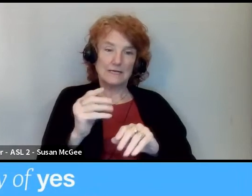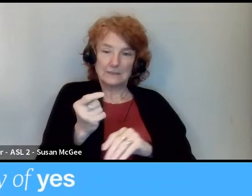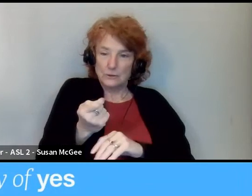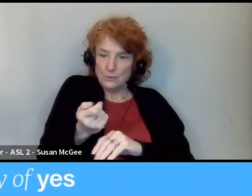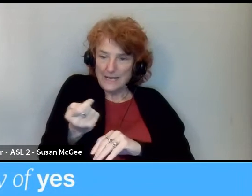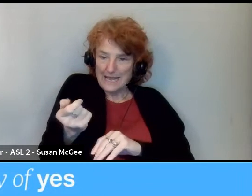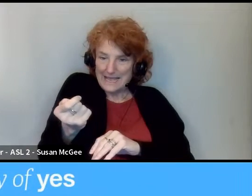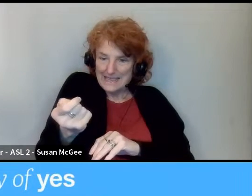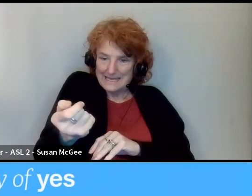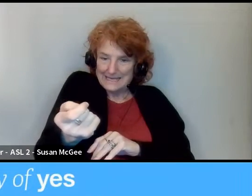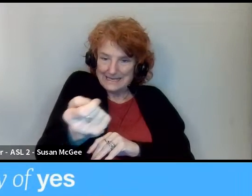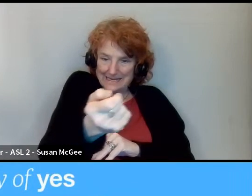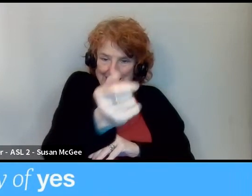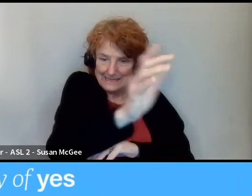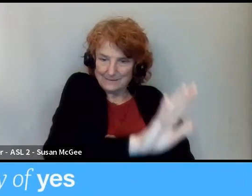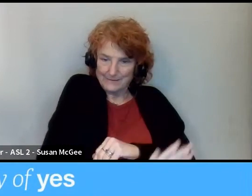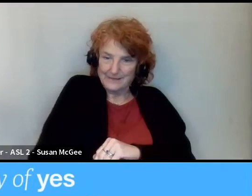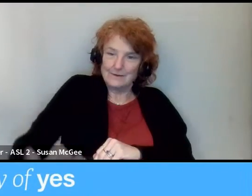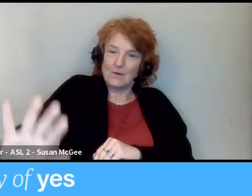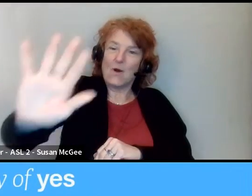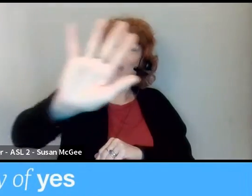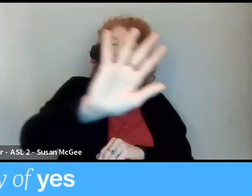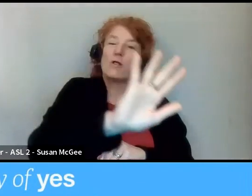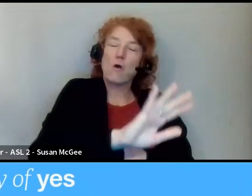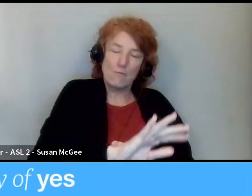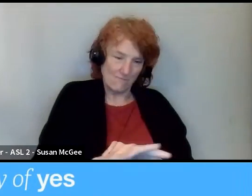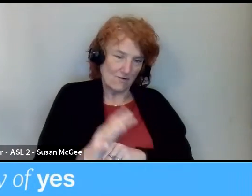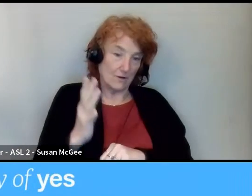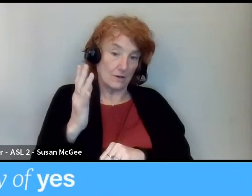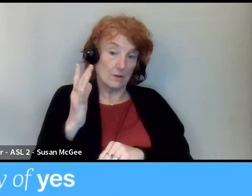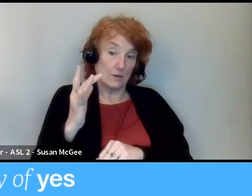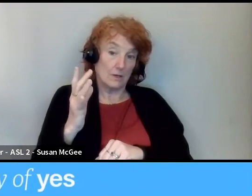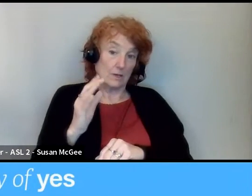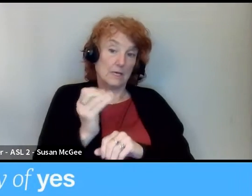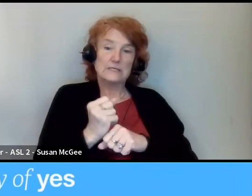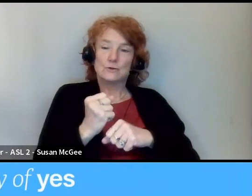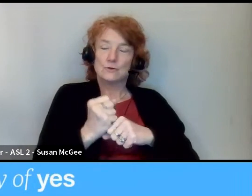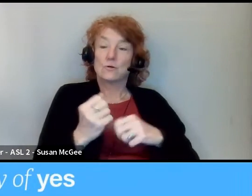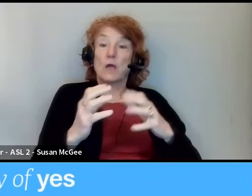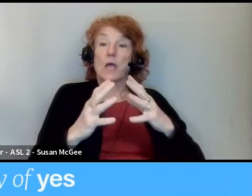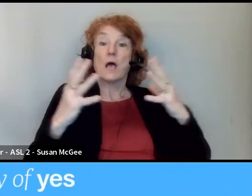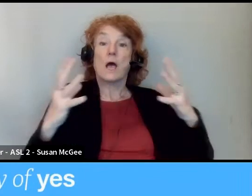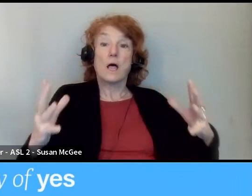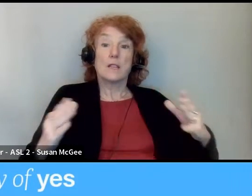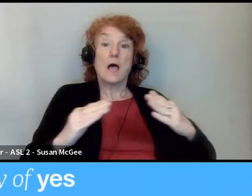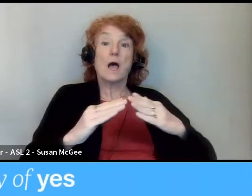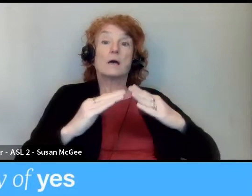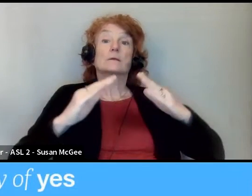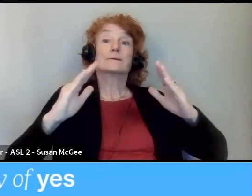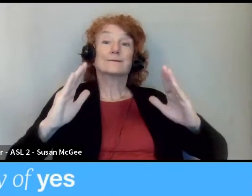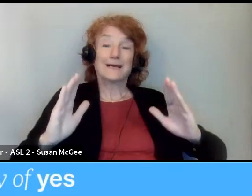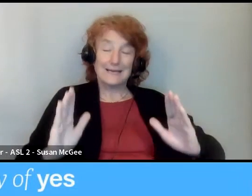ton of new housing while being really respectful of people who might be skeptical of neighborhood change.